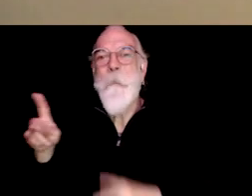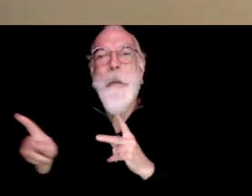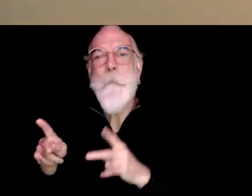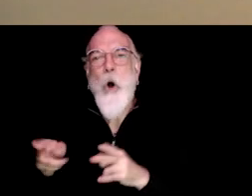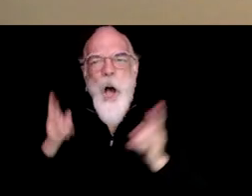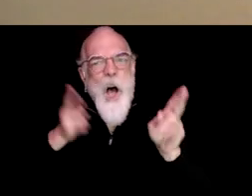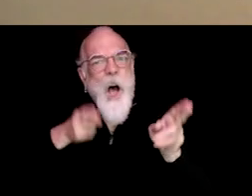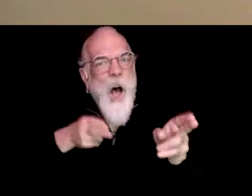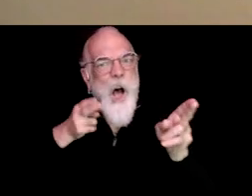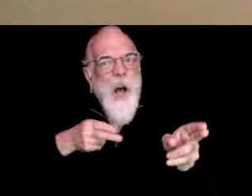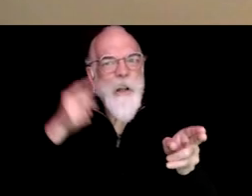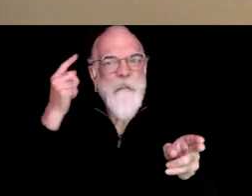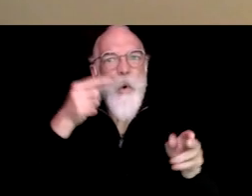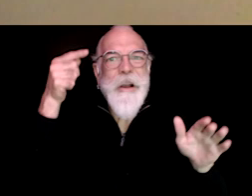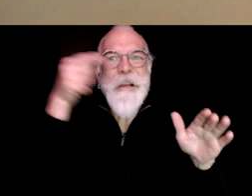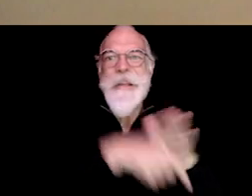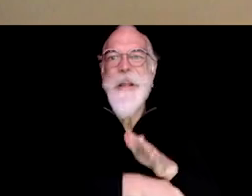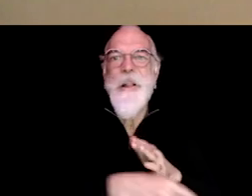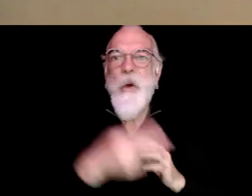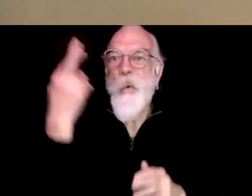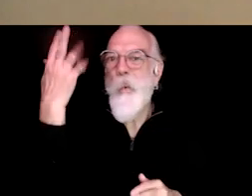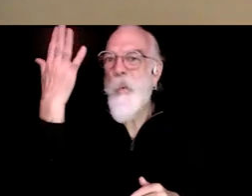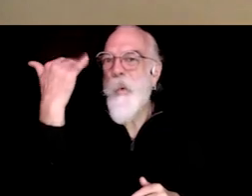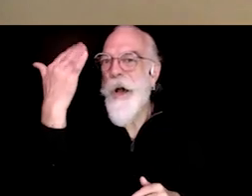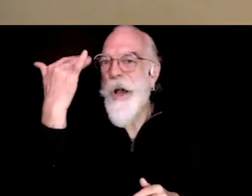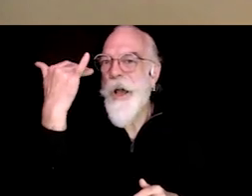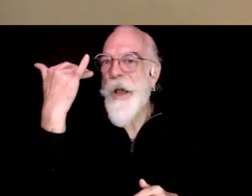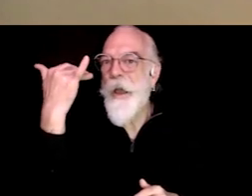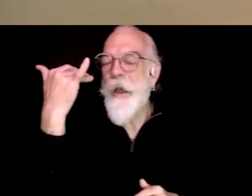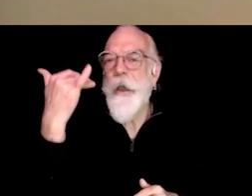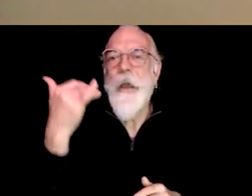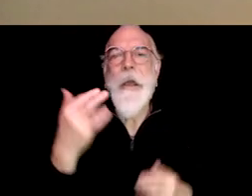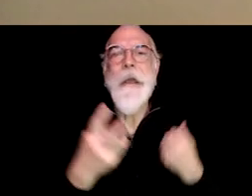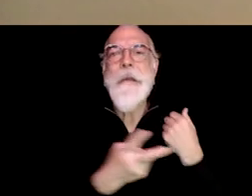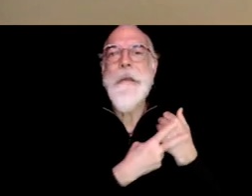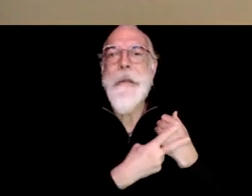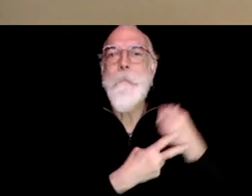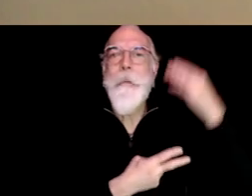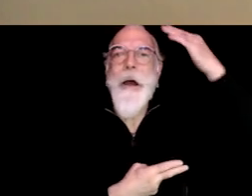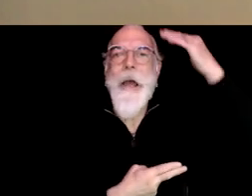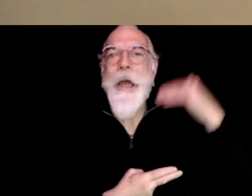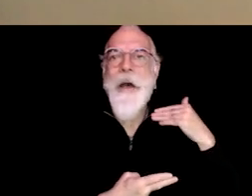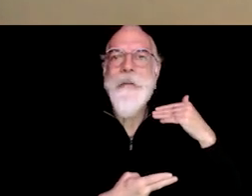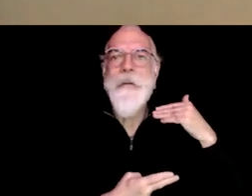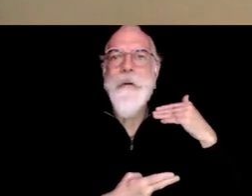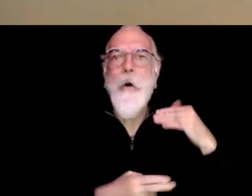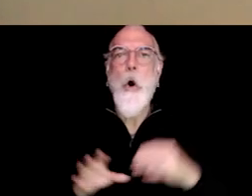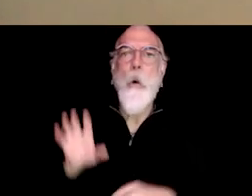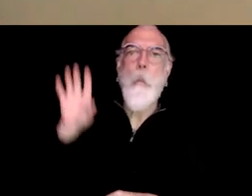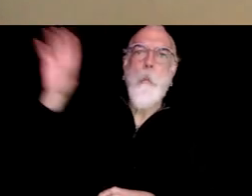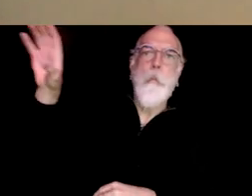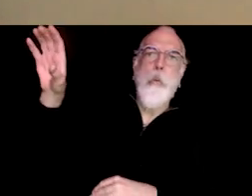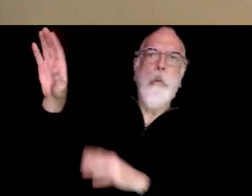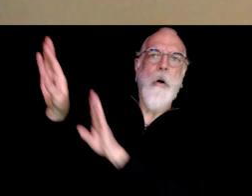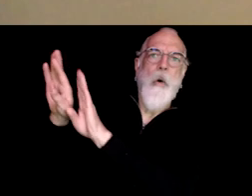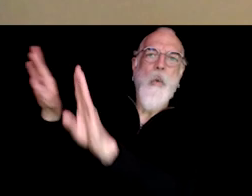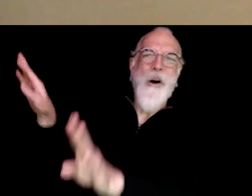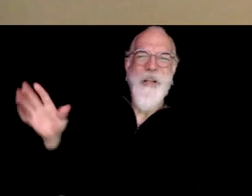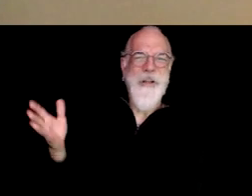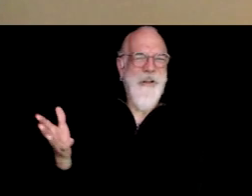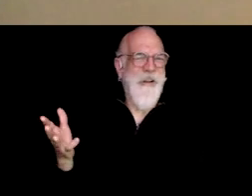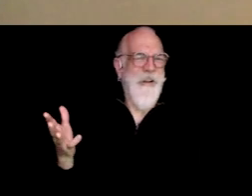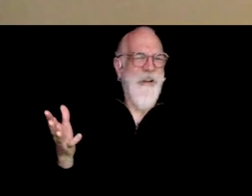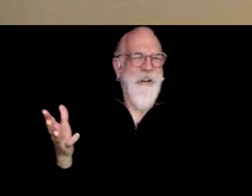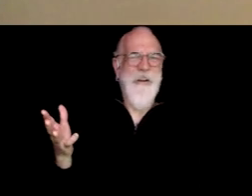hunt makes no sense. No. There is no reason for it. And I do